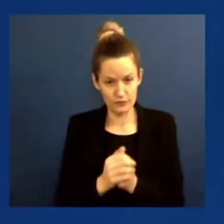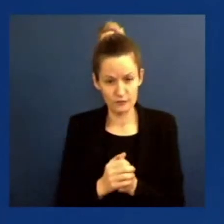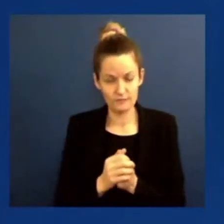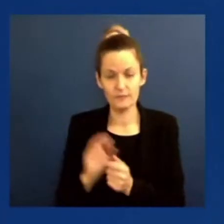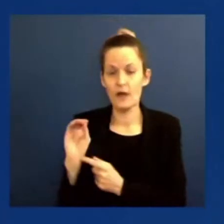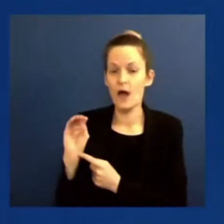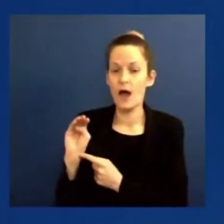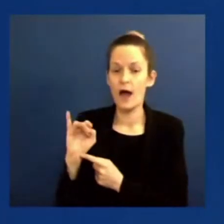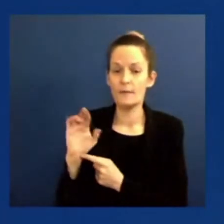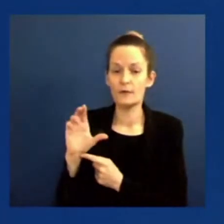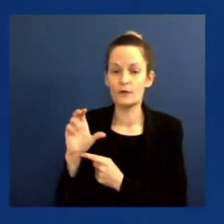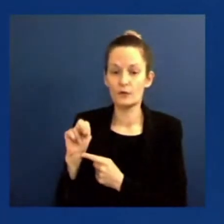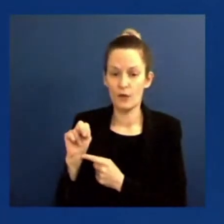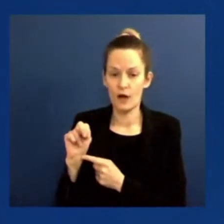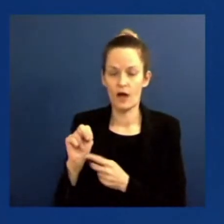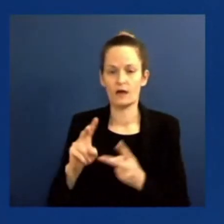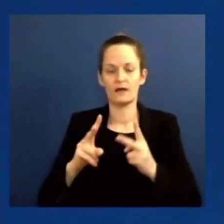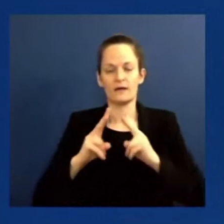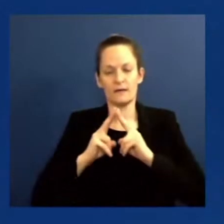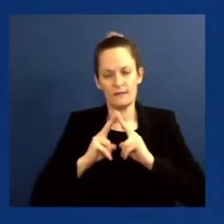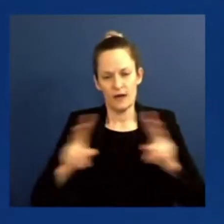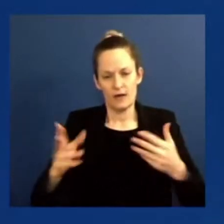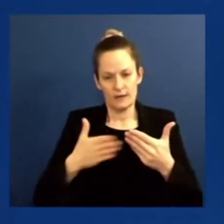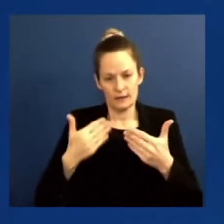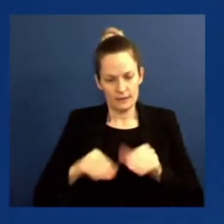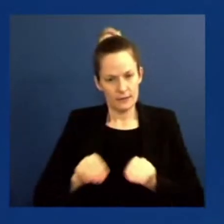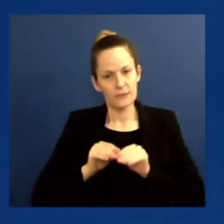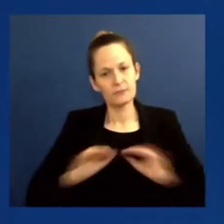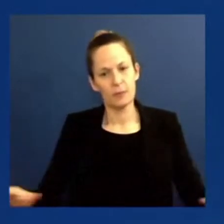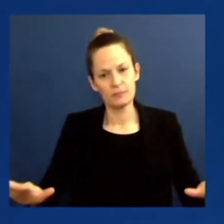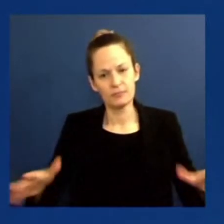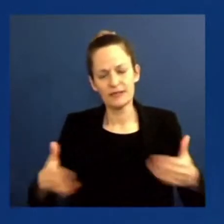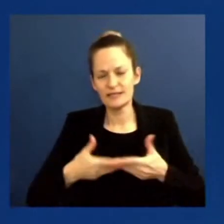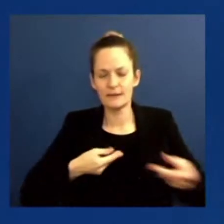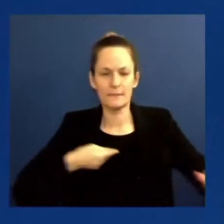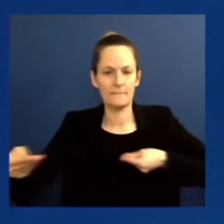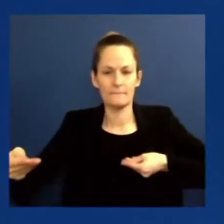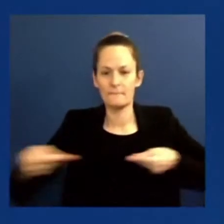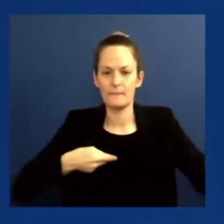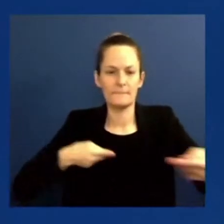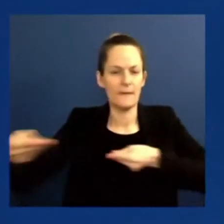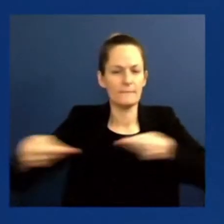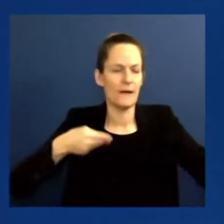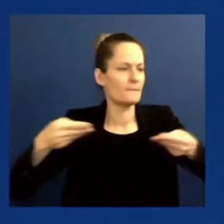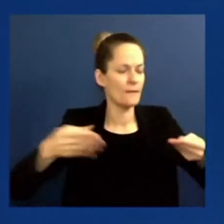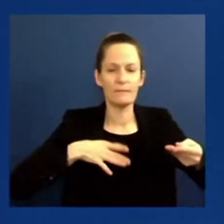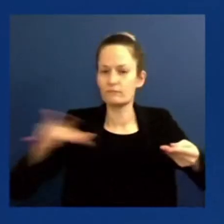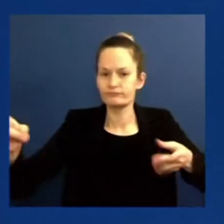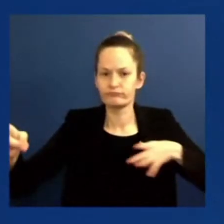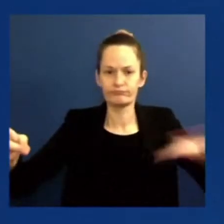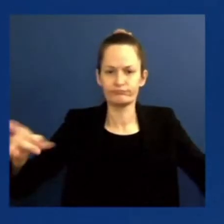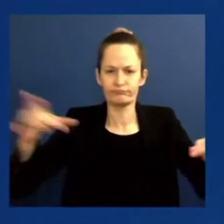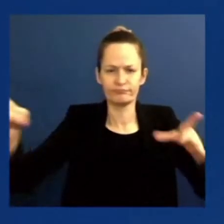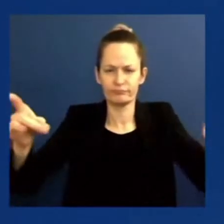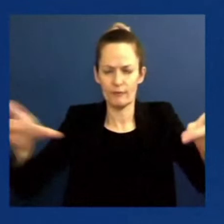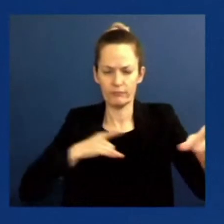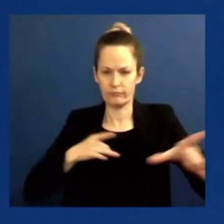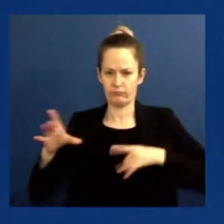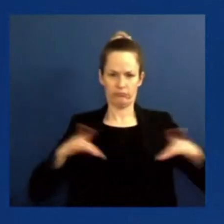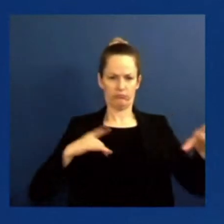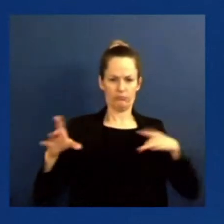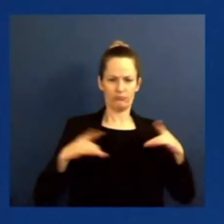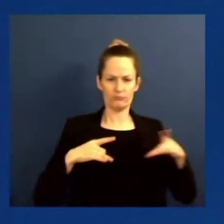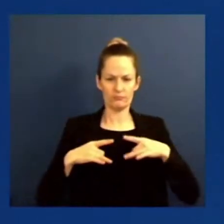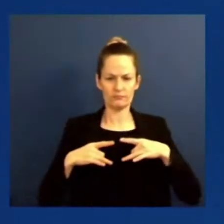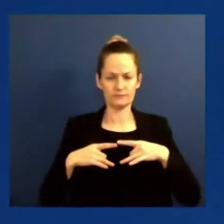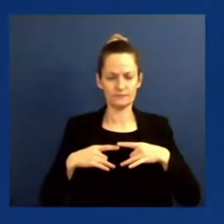an unprecedented number of cases in recent weeks. But as a nation, we're in a far different place than we were this time last